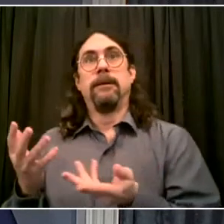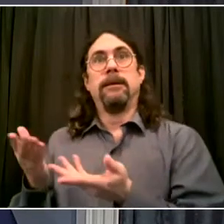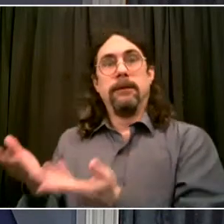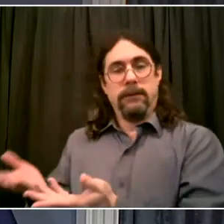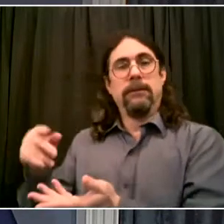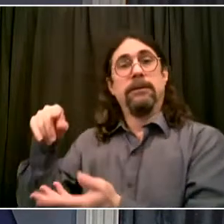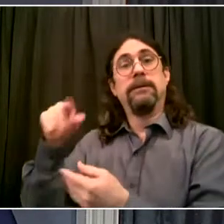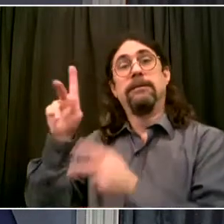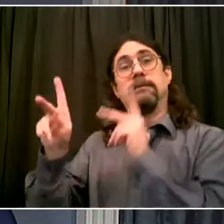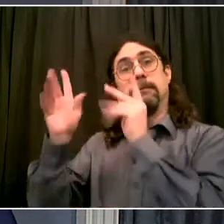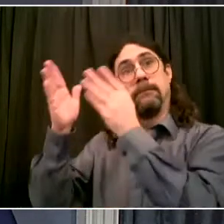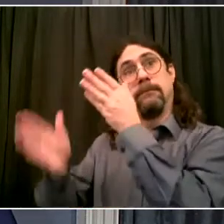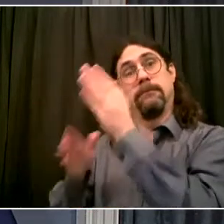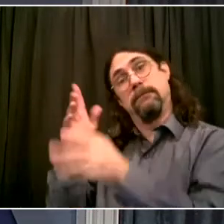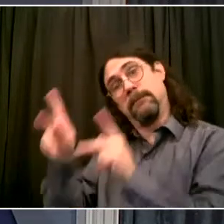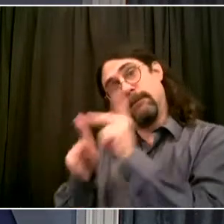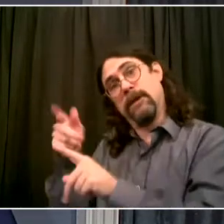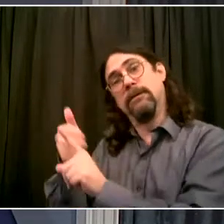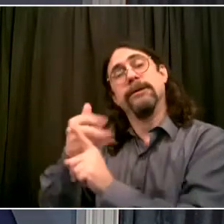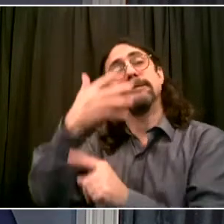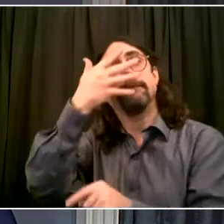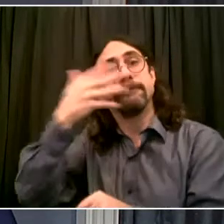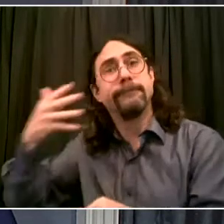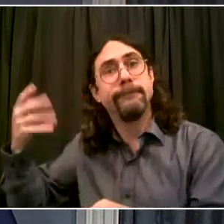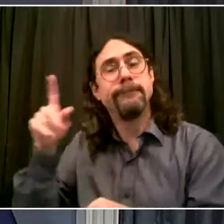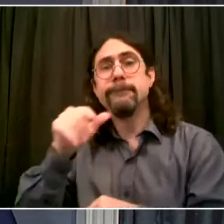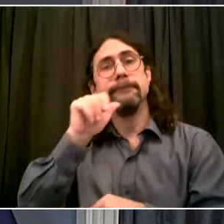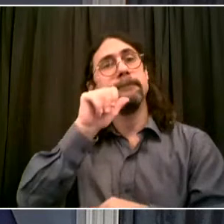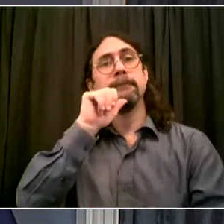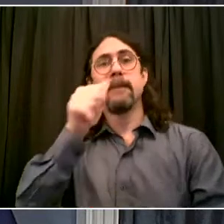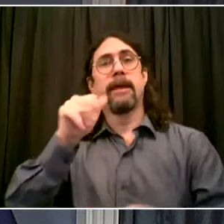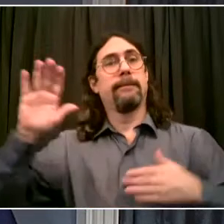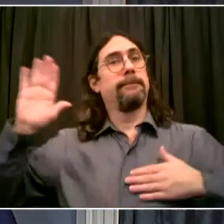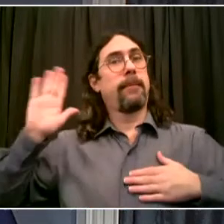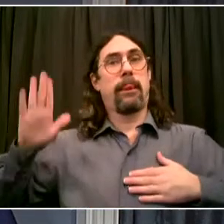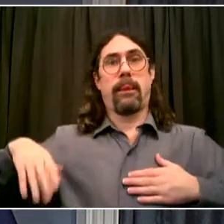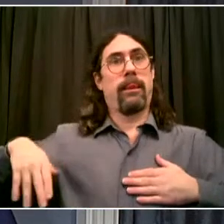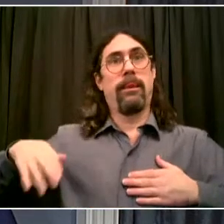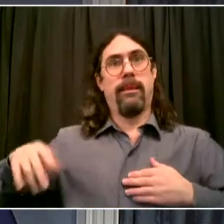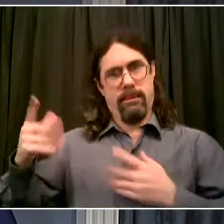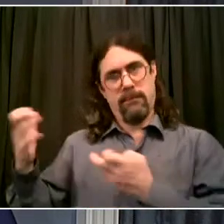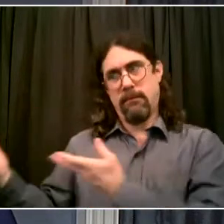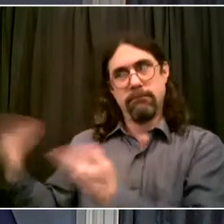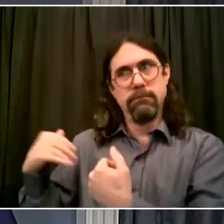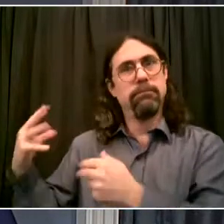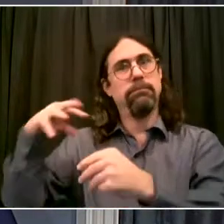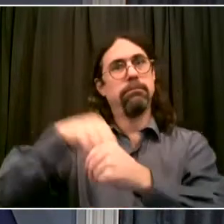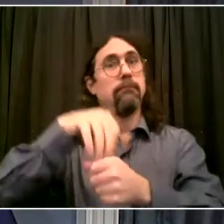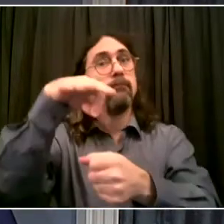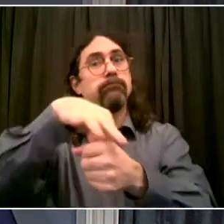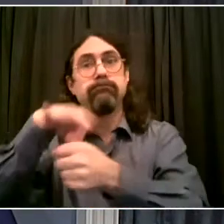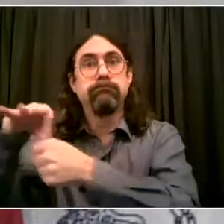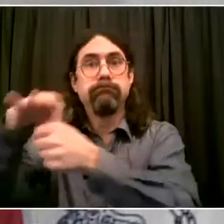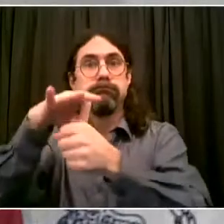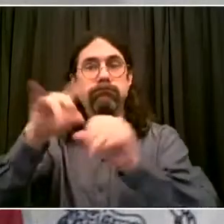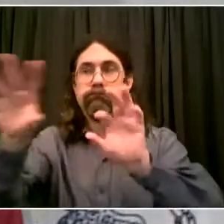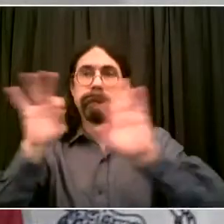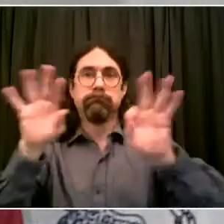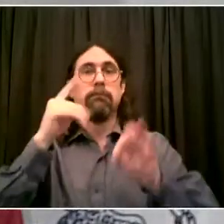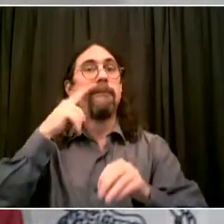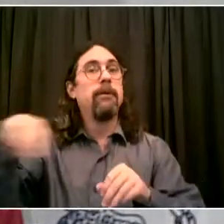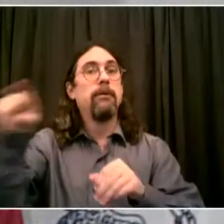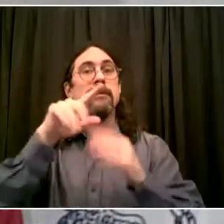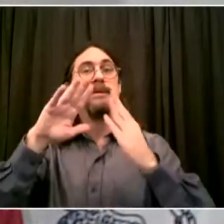self-explanatory. Let them vote. Do you support that? Any other thoughts on that? It's